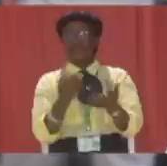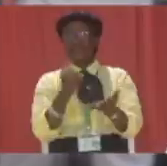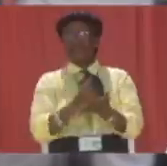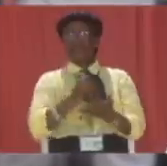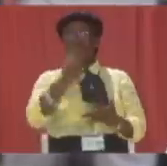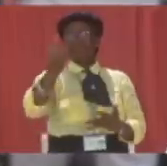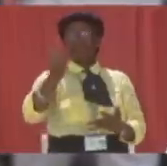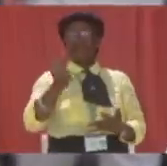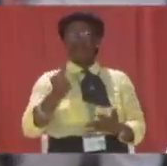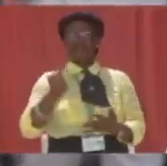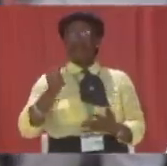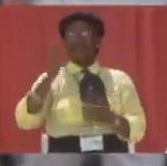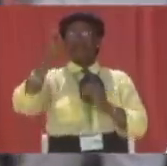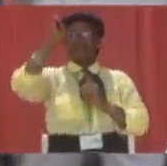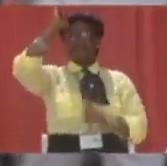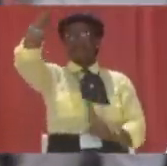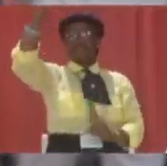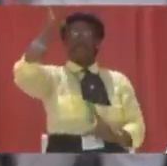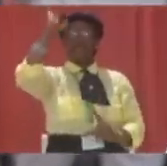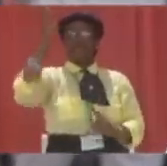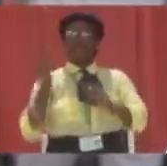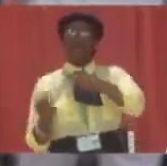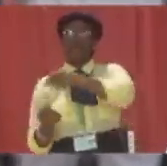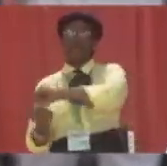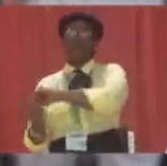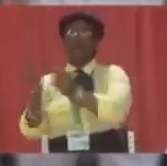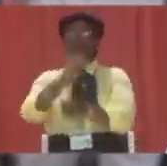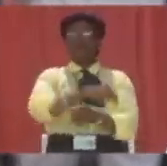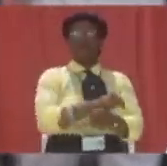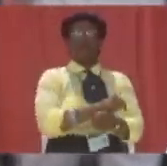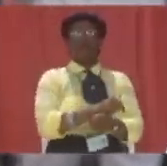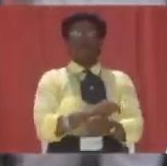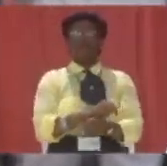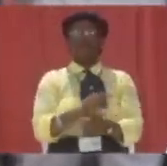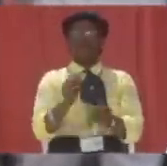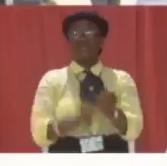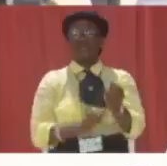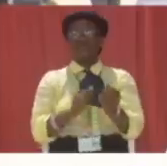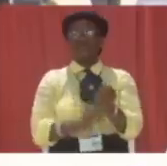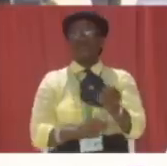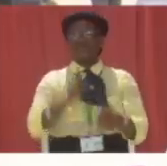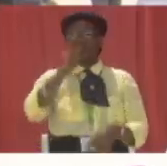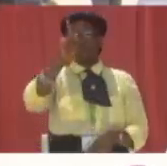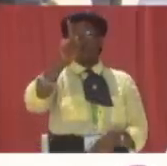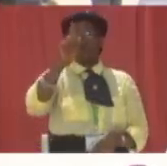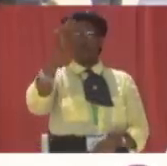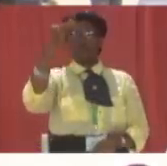He will turn each and every one of us to signs and wonders.